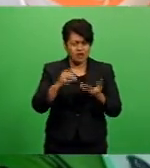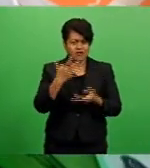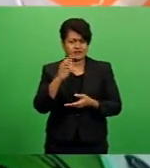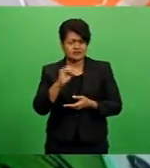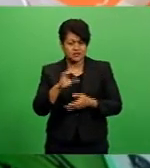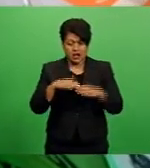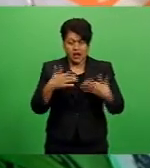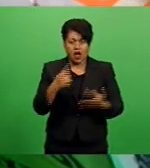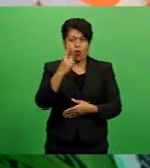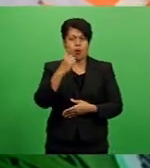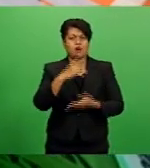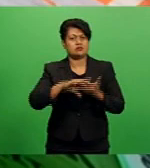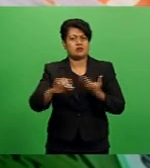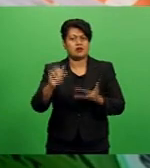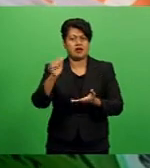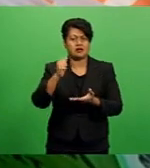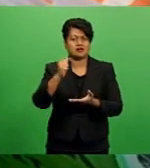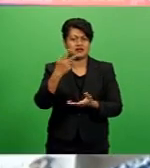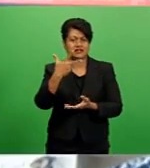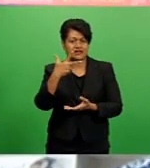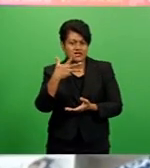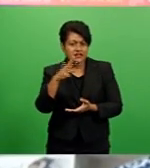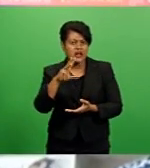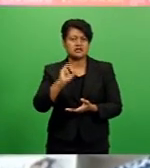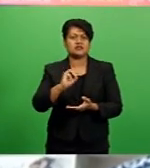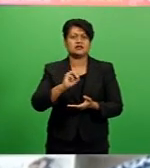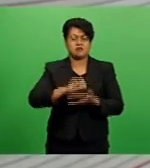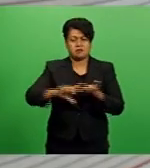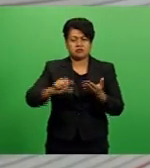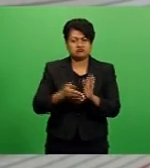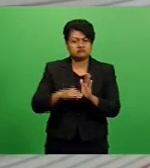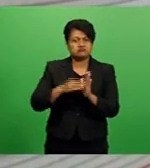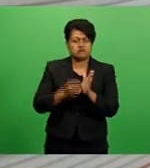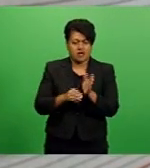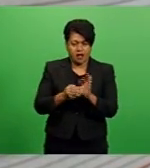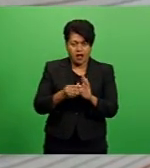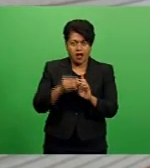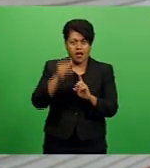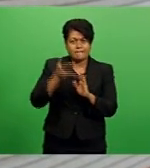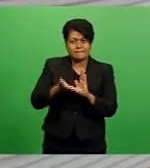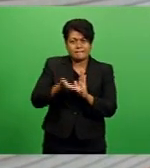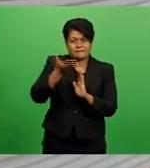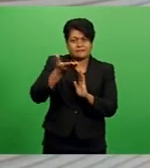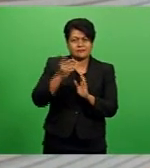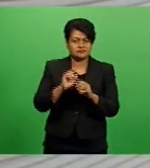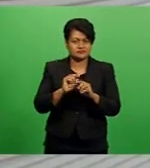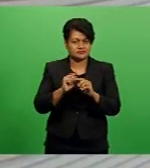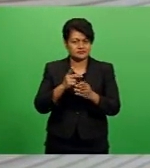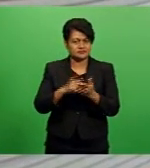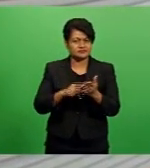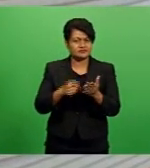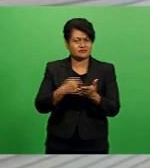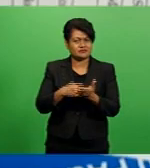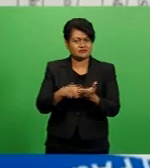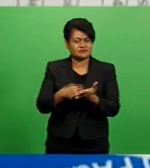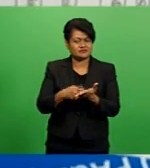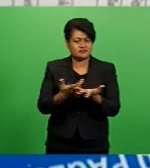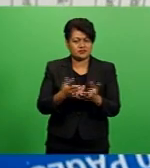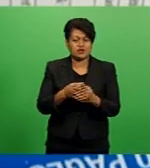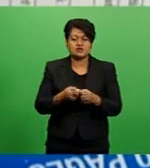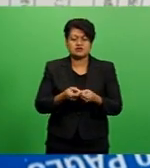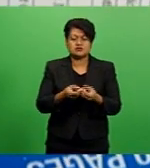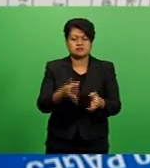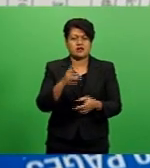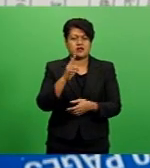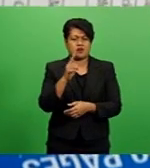book. Other school staff have also changed in price, but not all. Another parent says she is spending over $100 for each of her